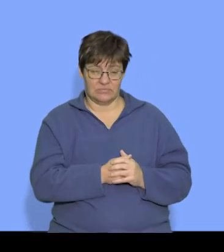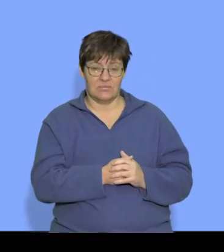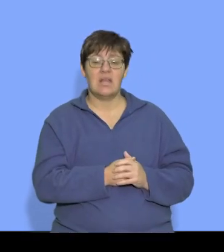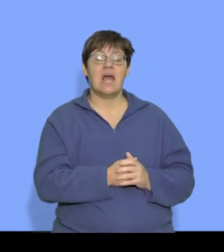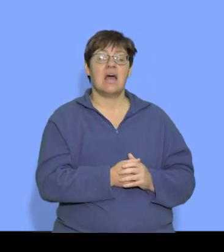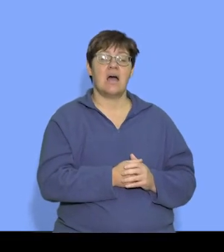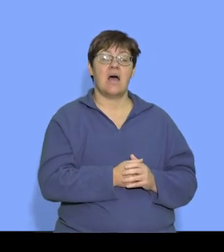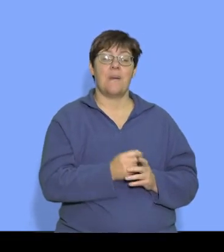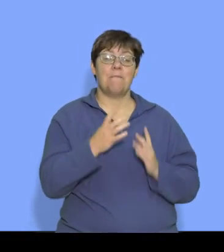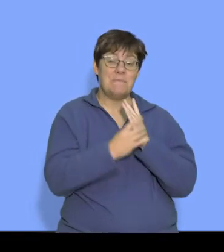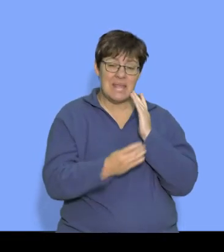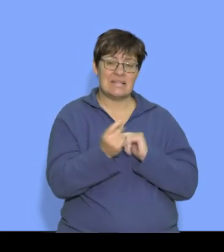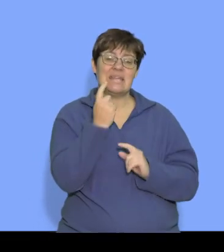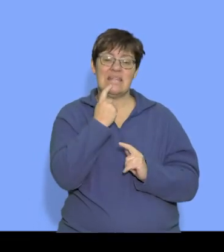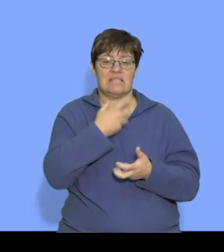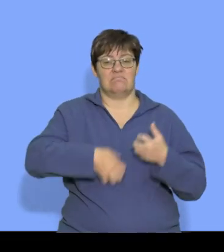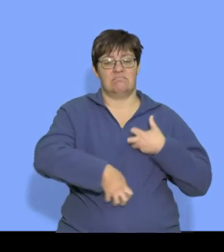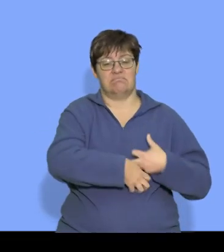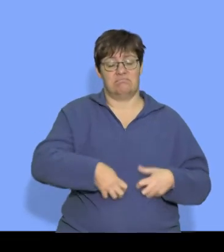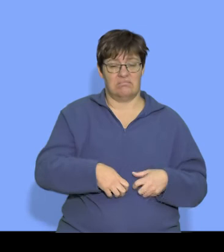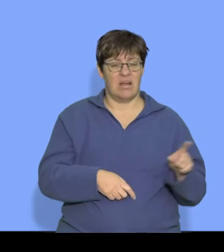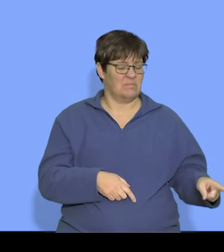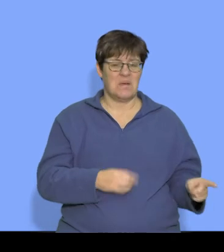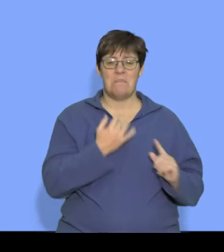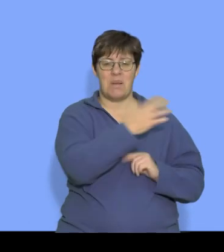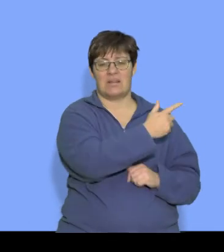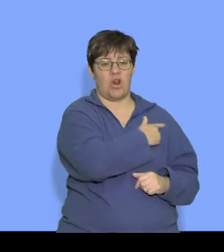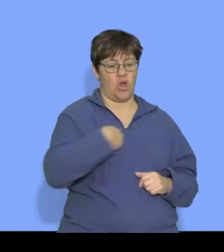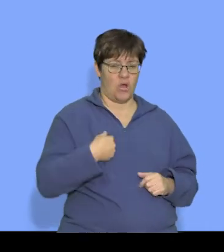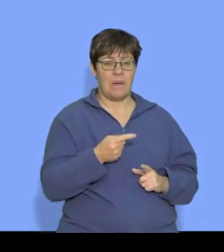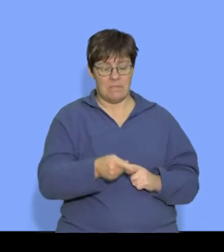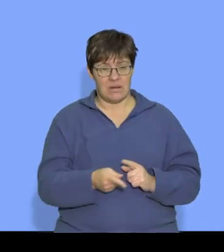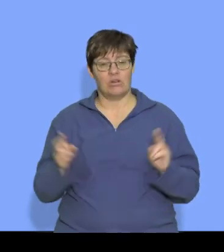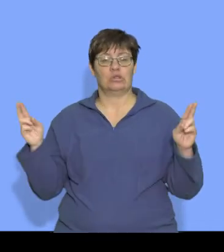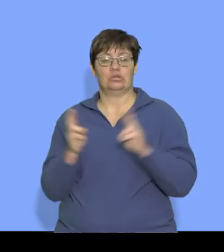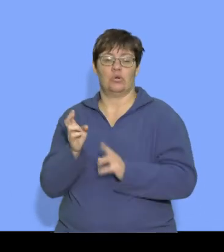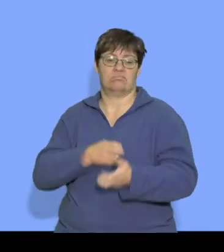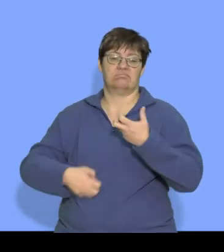than plant material, and you'll find that carnivores have a much shorter